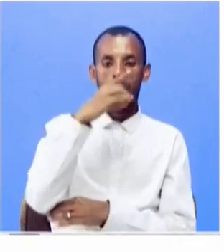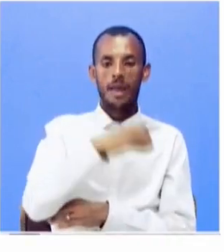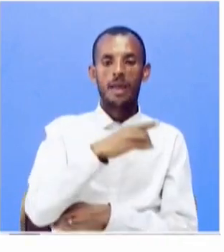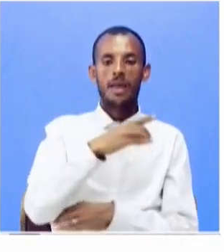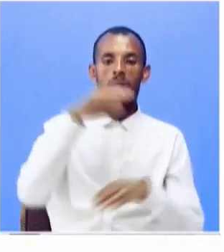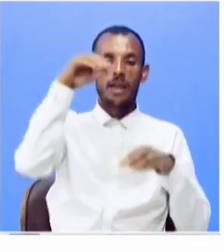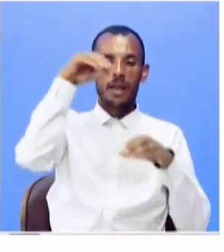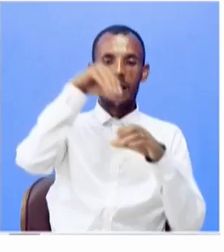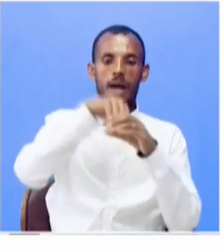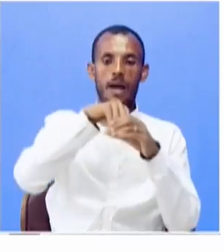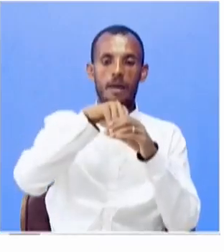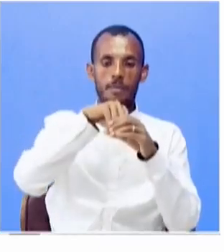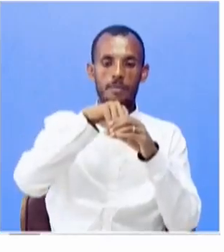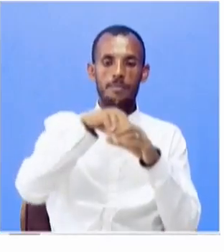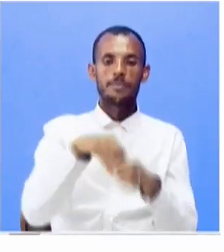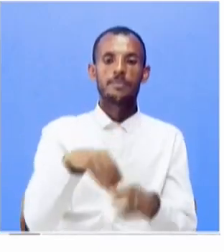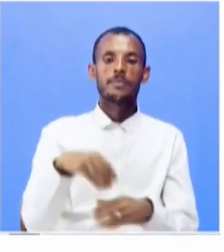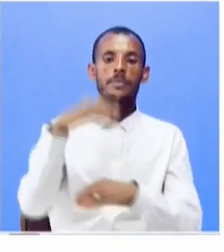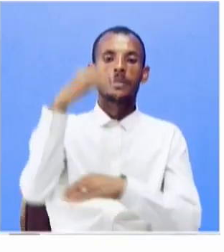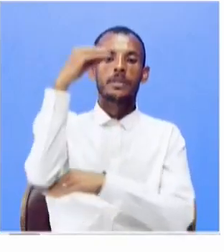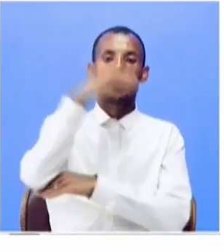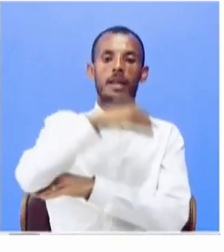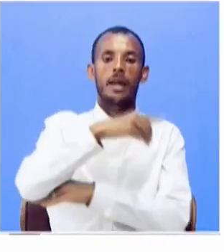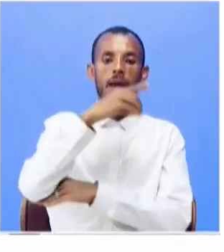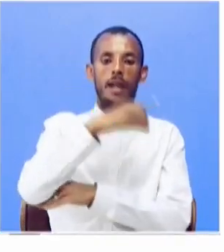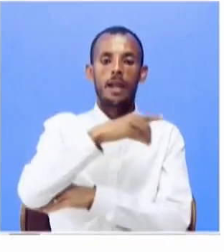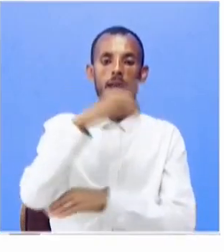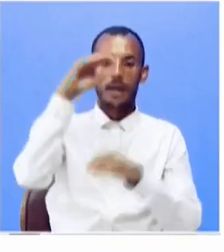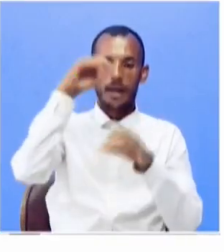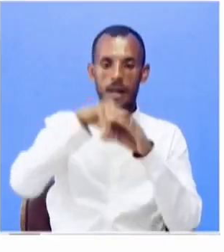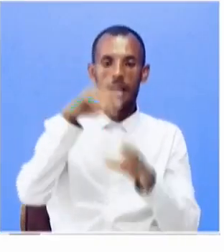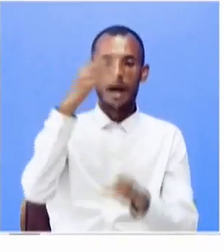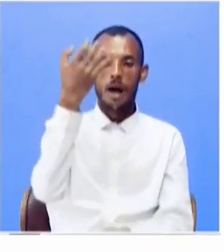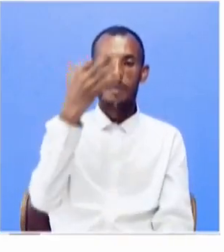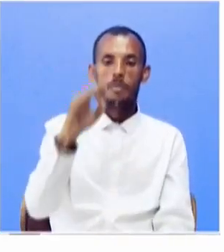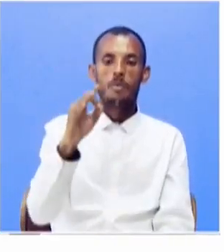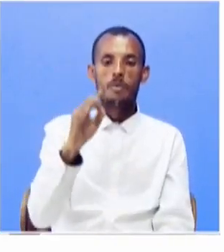income. The daily income of